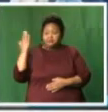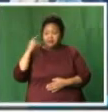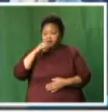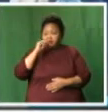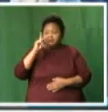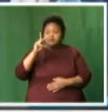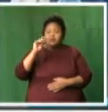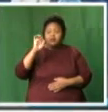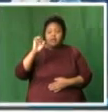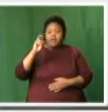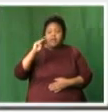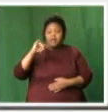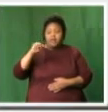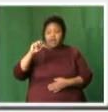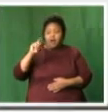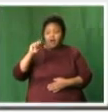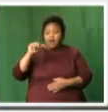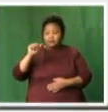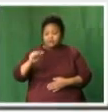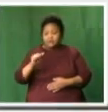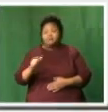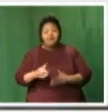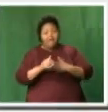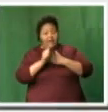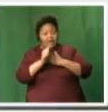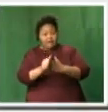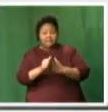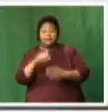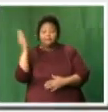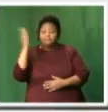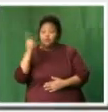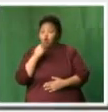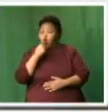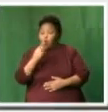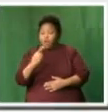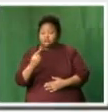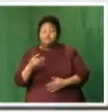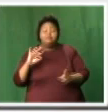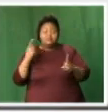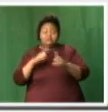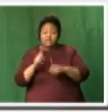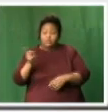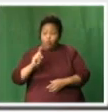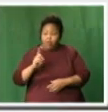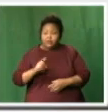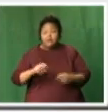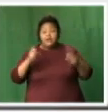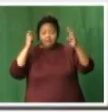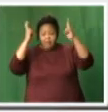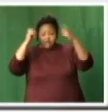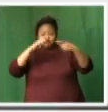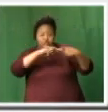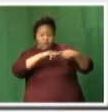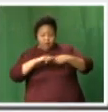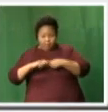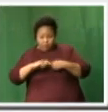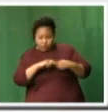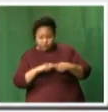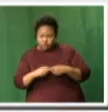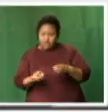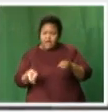Kenyatta lotsite inhloso yalomhlangano kubuketa tindzaba tepolitiki kanye nema-reform la institutional